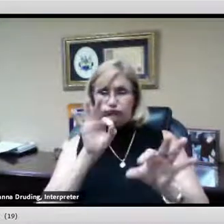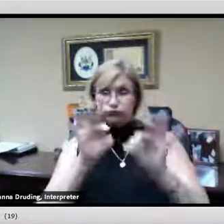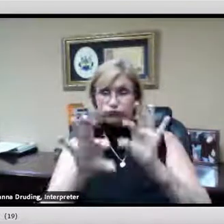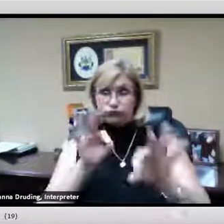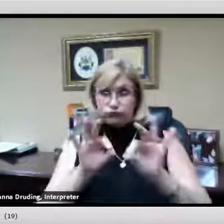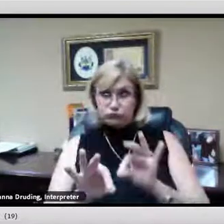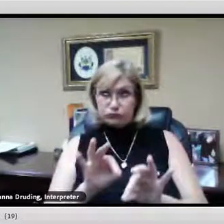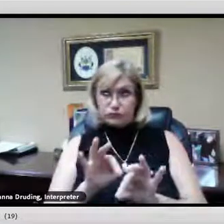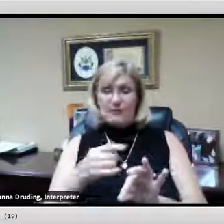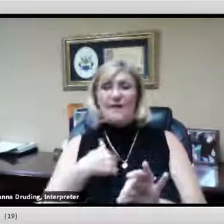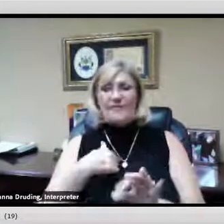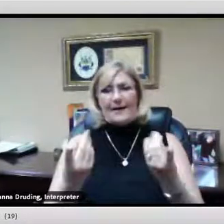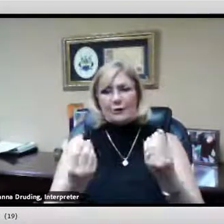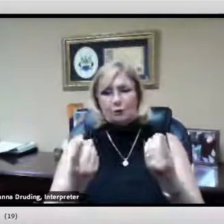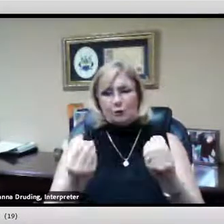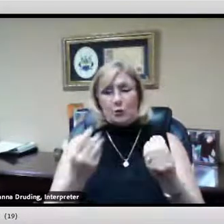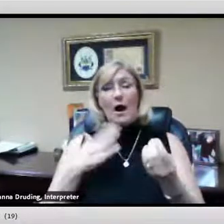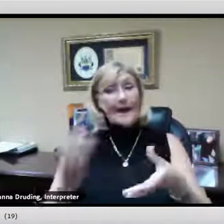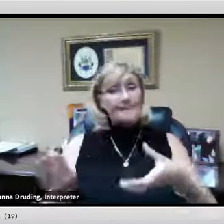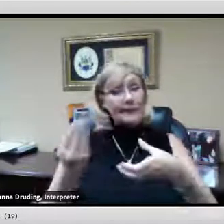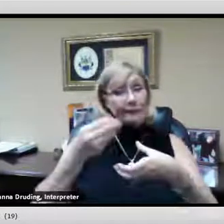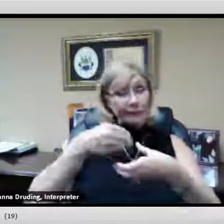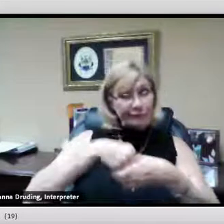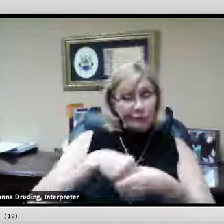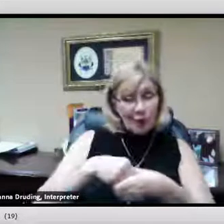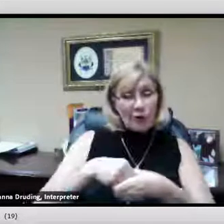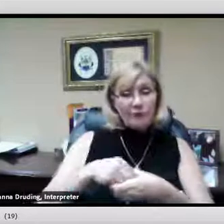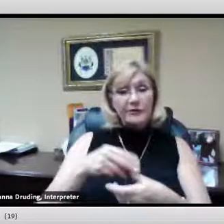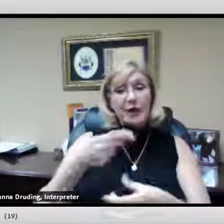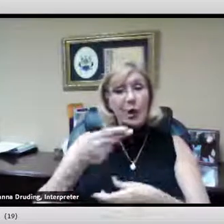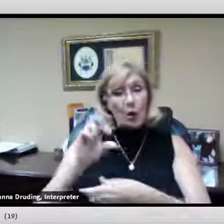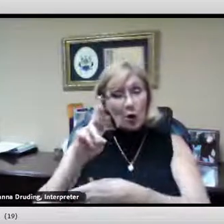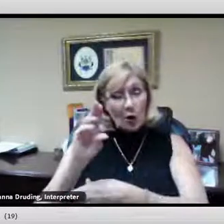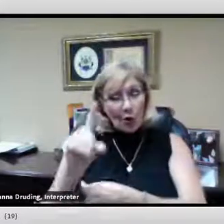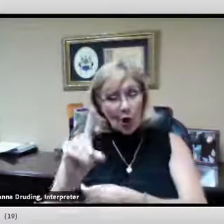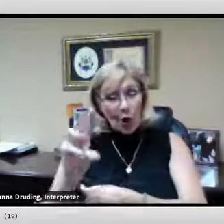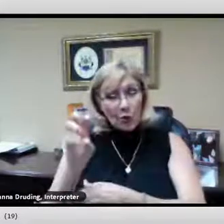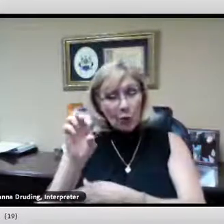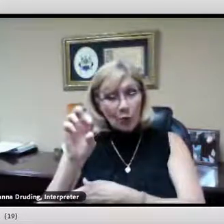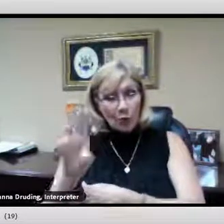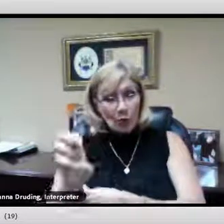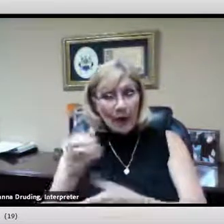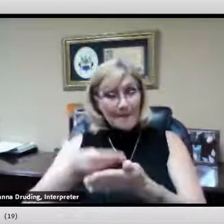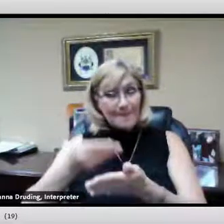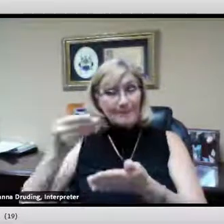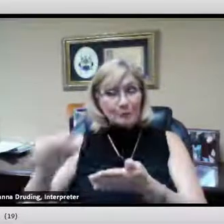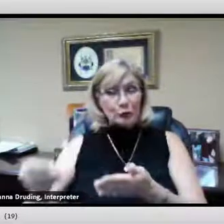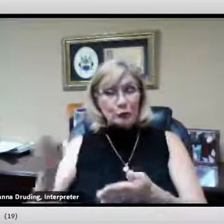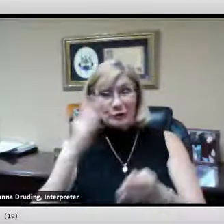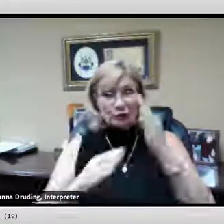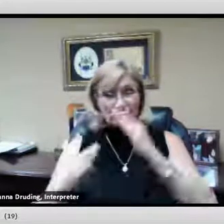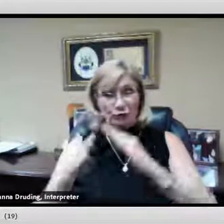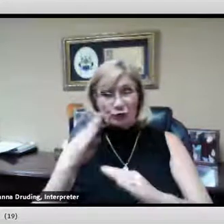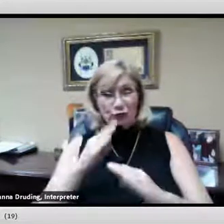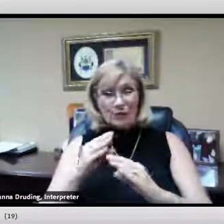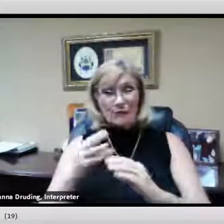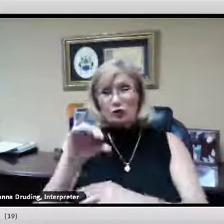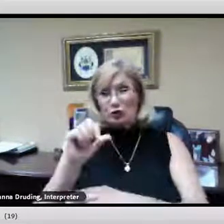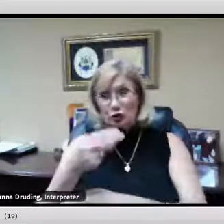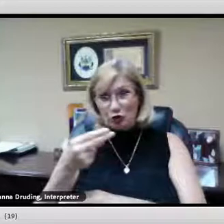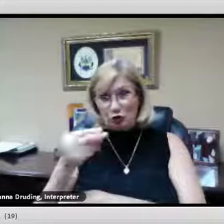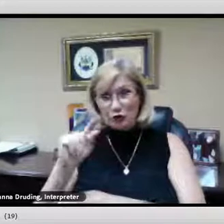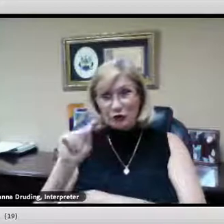that I actually do. I'm involved in hardware selection, installation, purchasing, and troubleshooting. I don't do all of